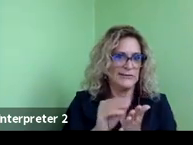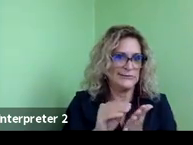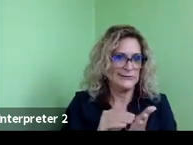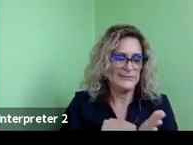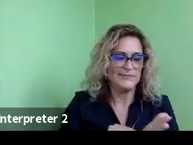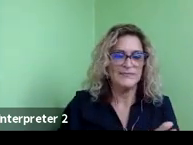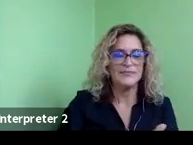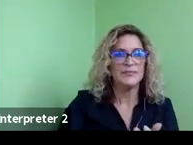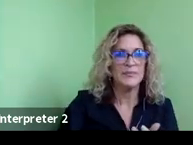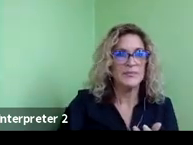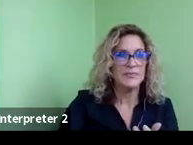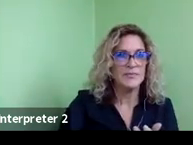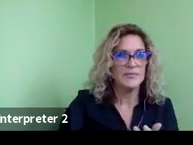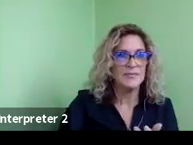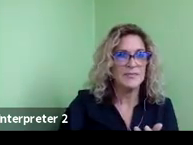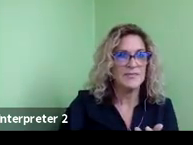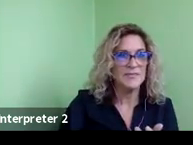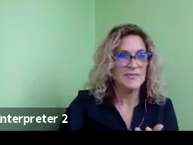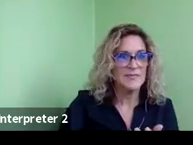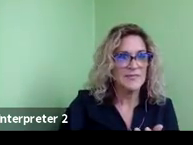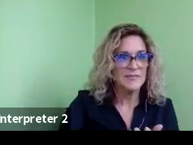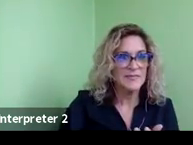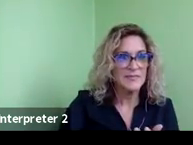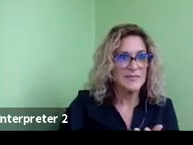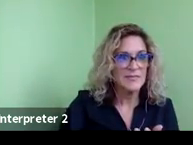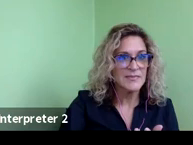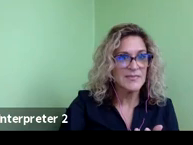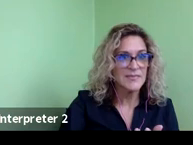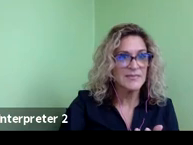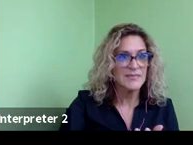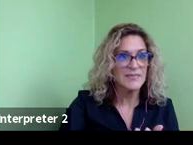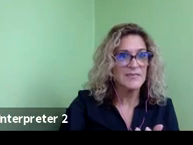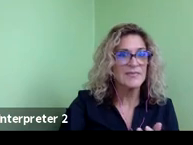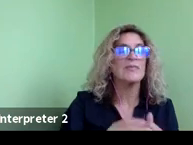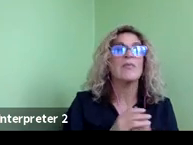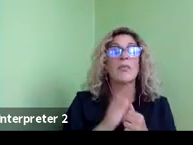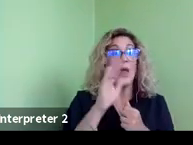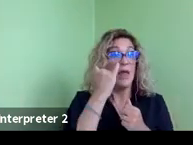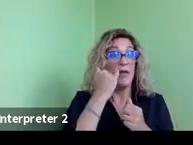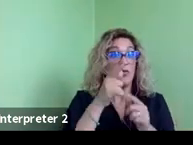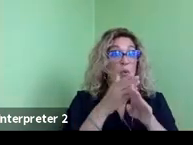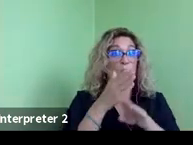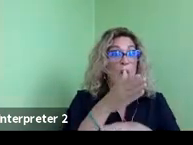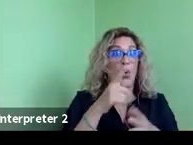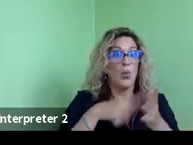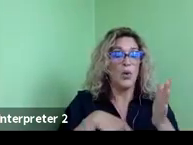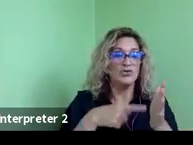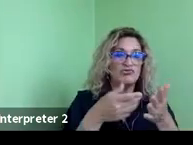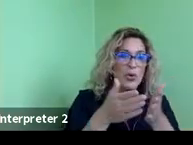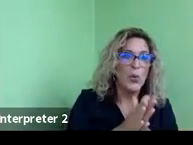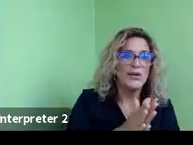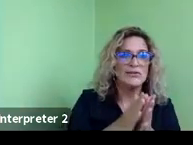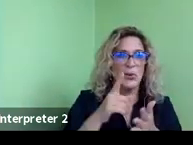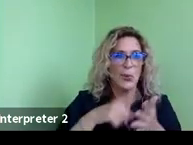you go beyond what has been requested of you, what has been demanded of you to share, then you're going beyond the